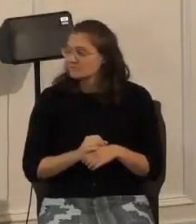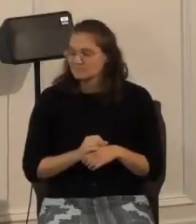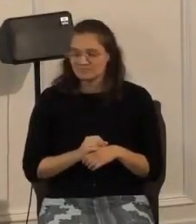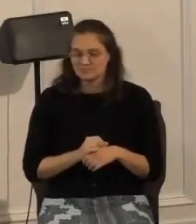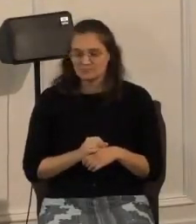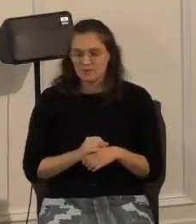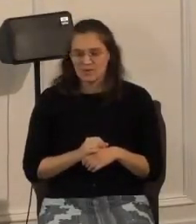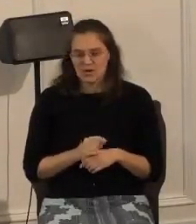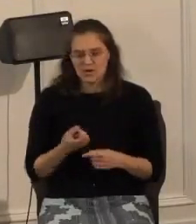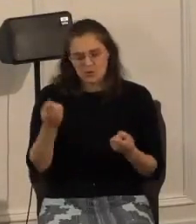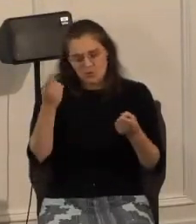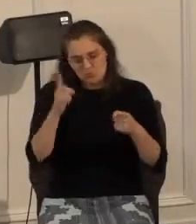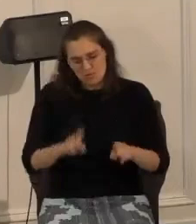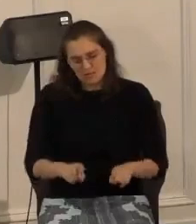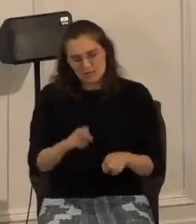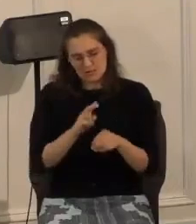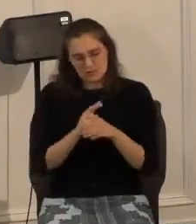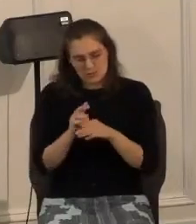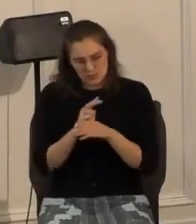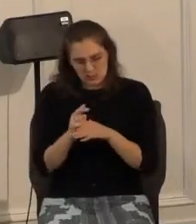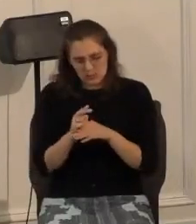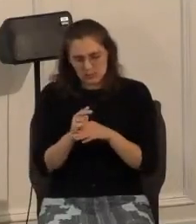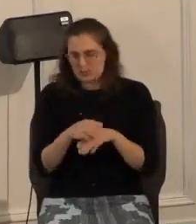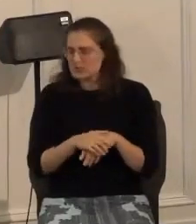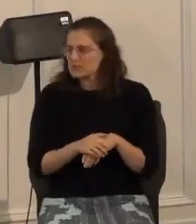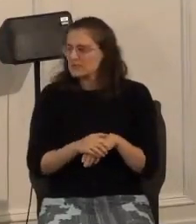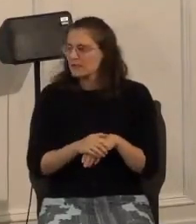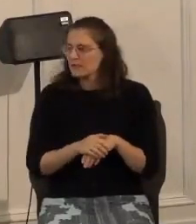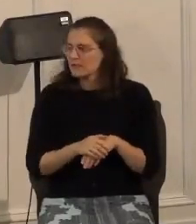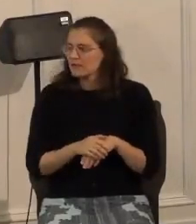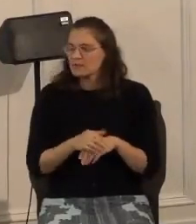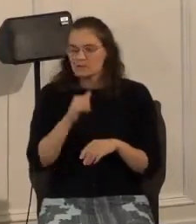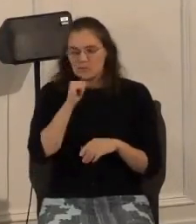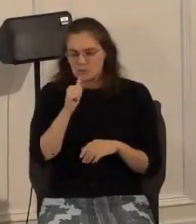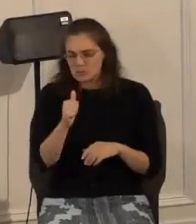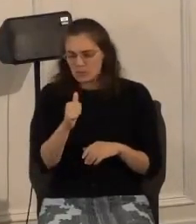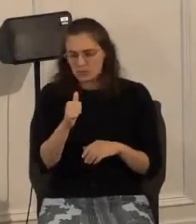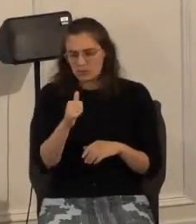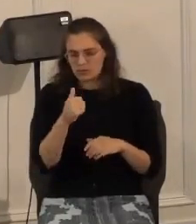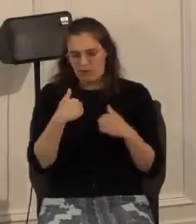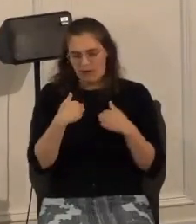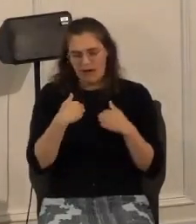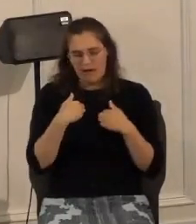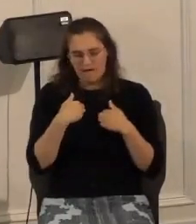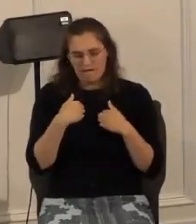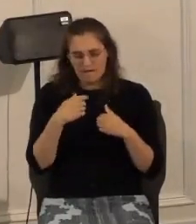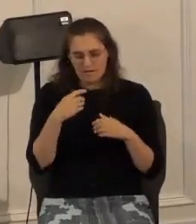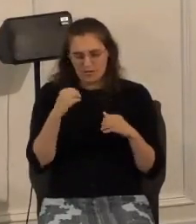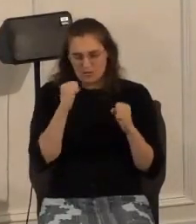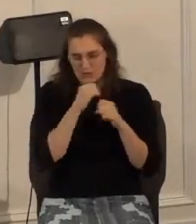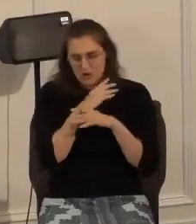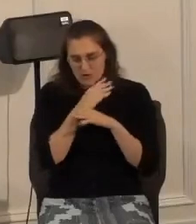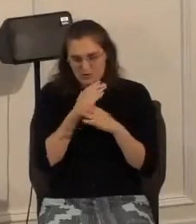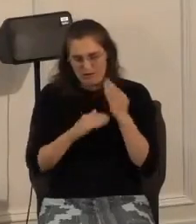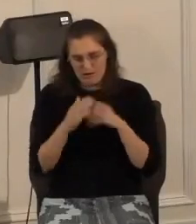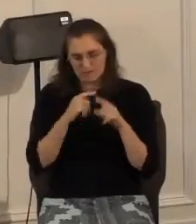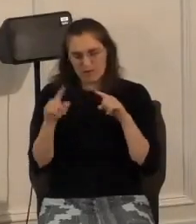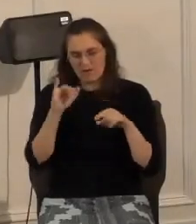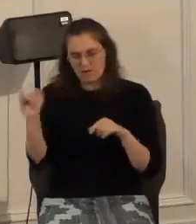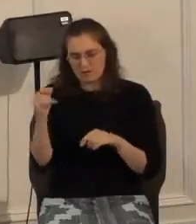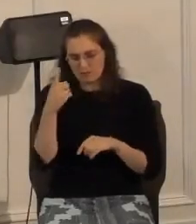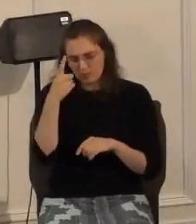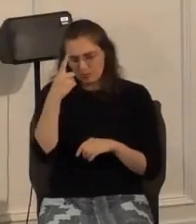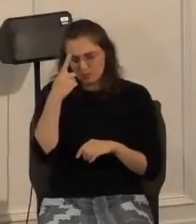and when you use a fork, right, you do it so you don't get your fingers dirty. You use it because it's good manners.